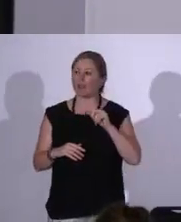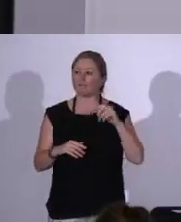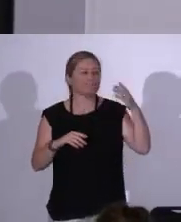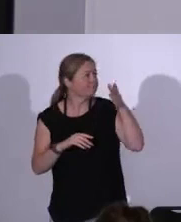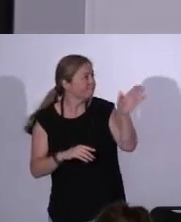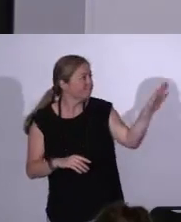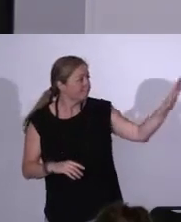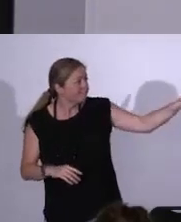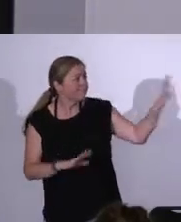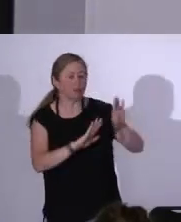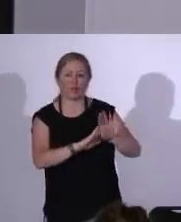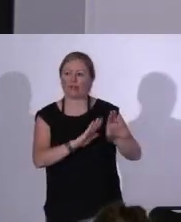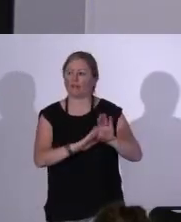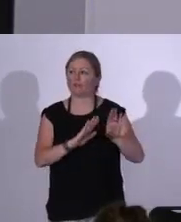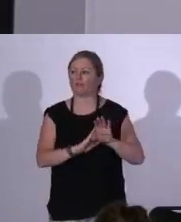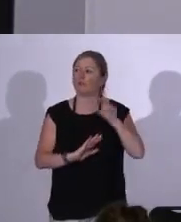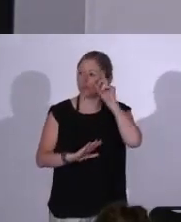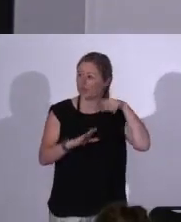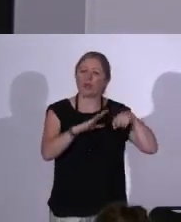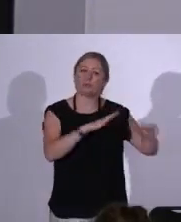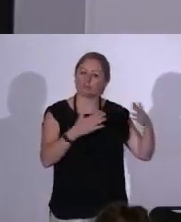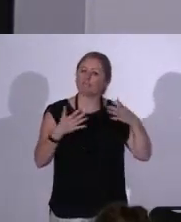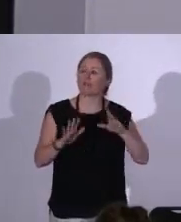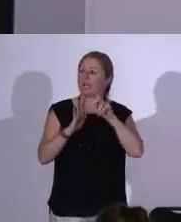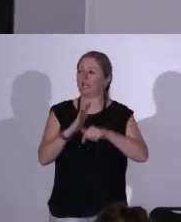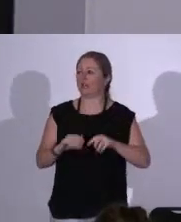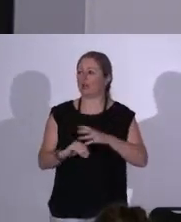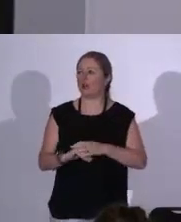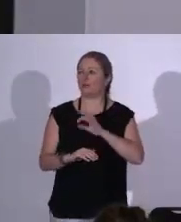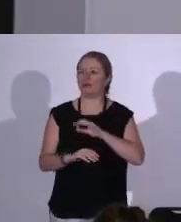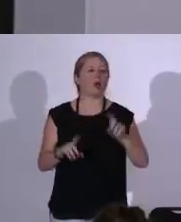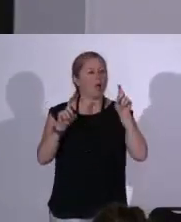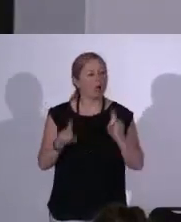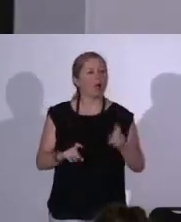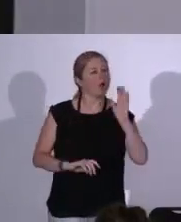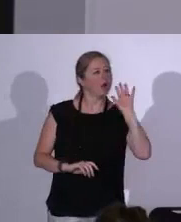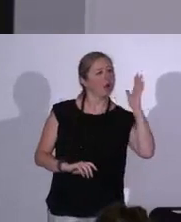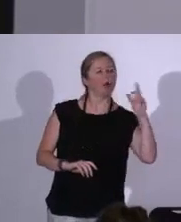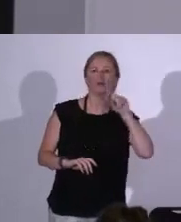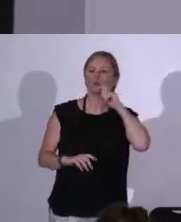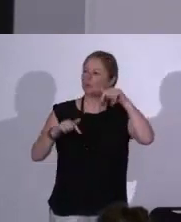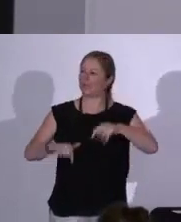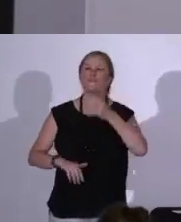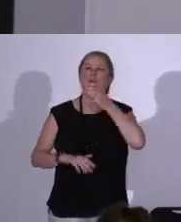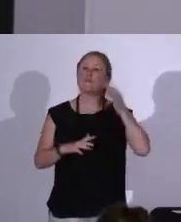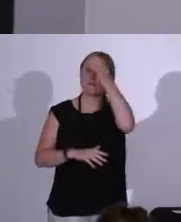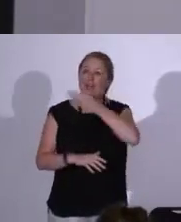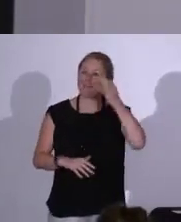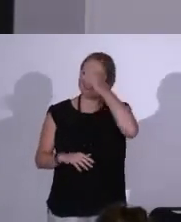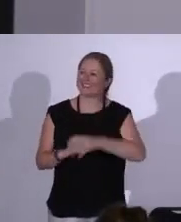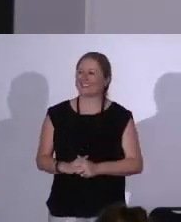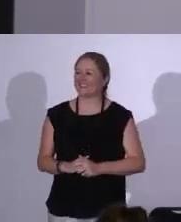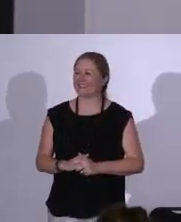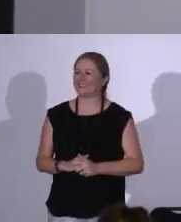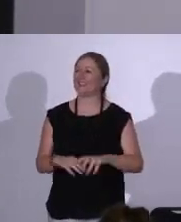hallway. It's certainly not a lecture. You want to be comfortable. We're here for several hours together.